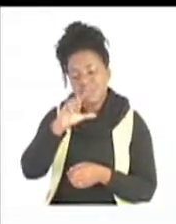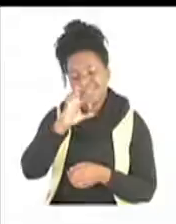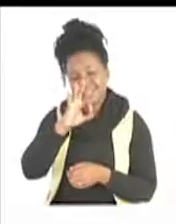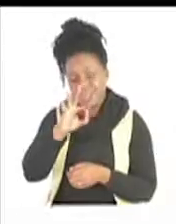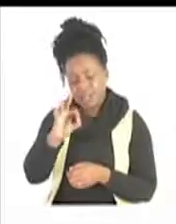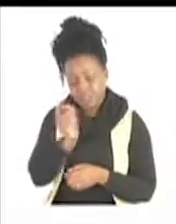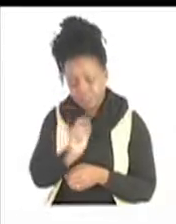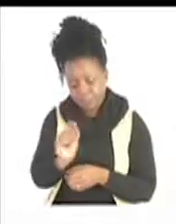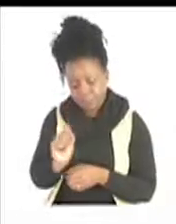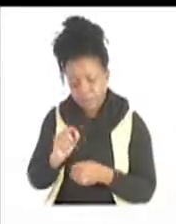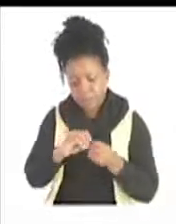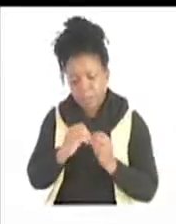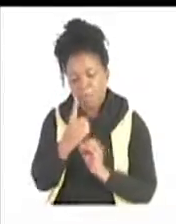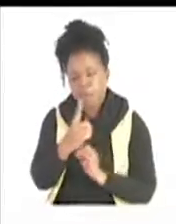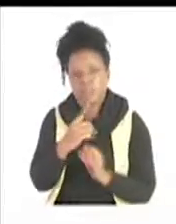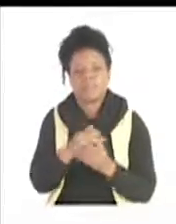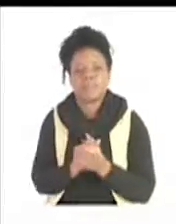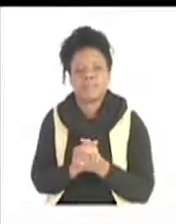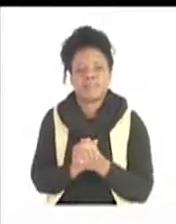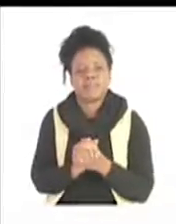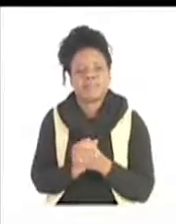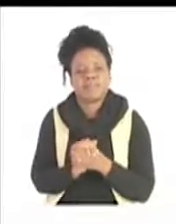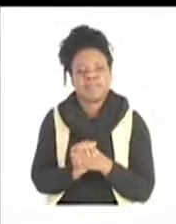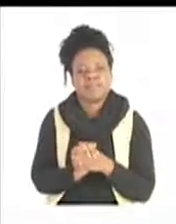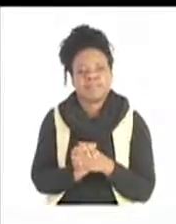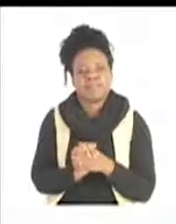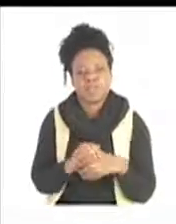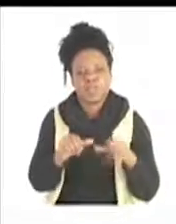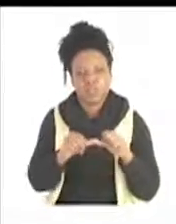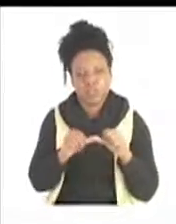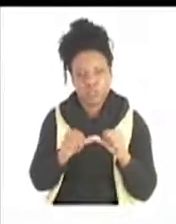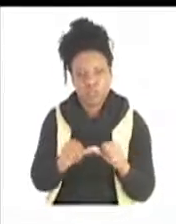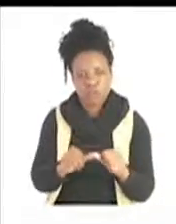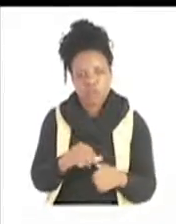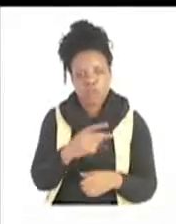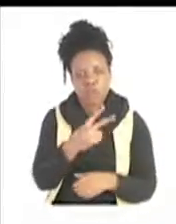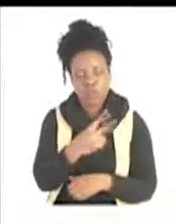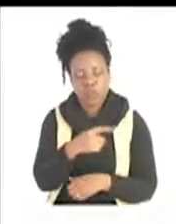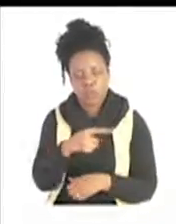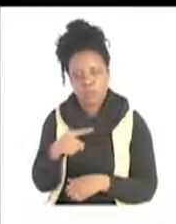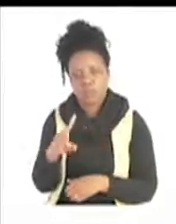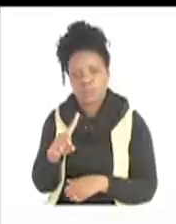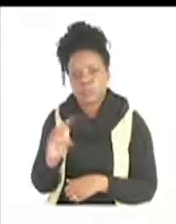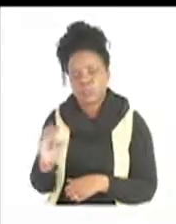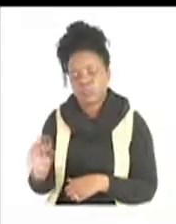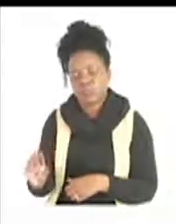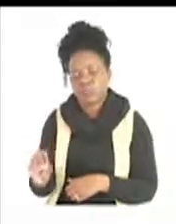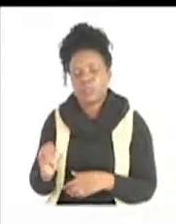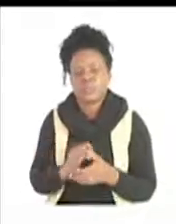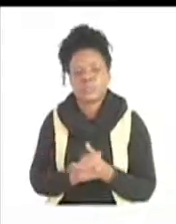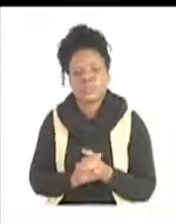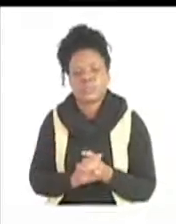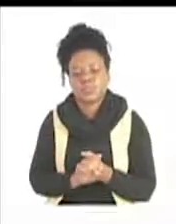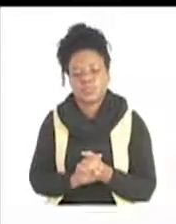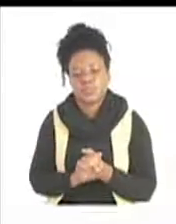my effort. Learners, I hope that you are listening and that you are paying